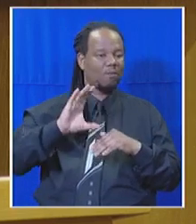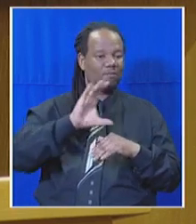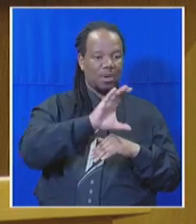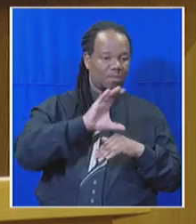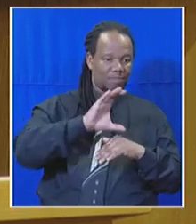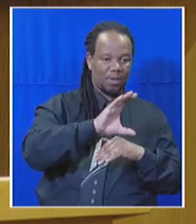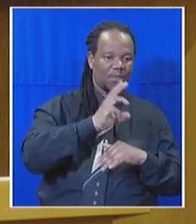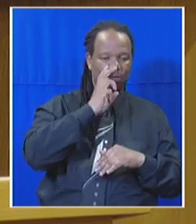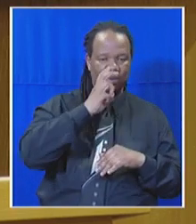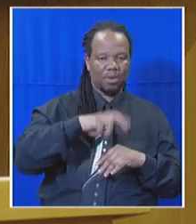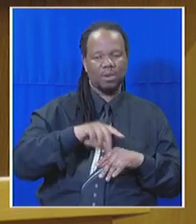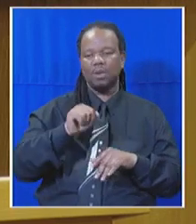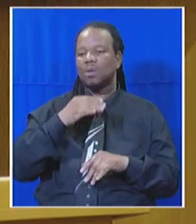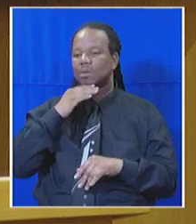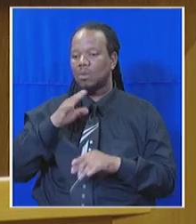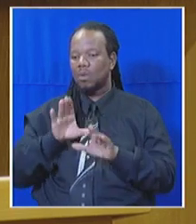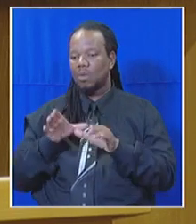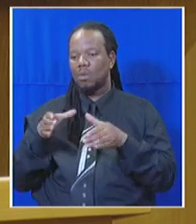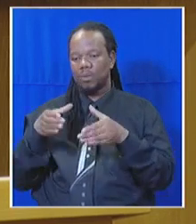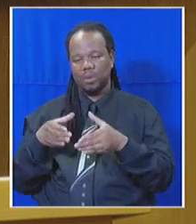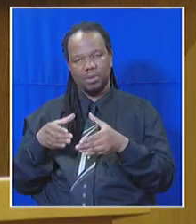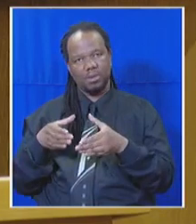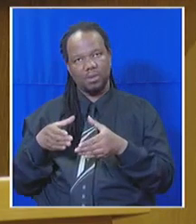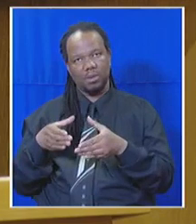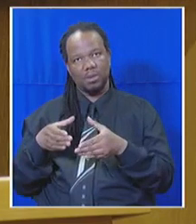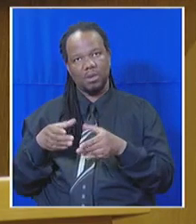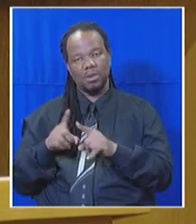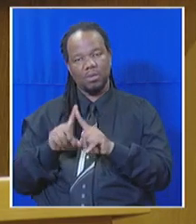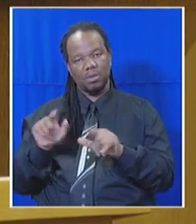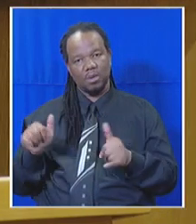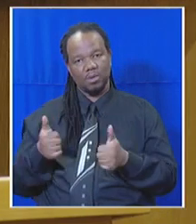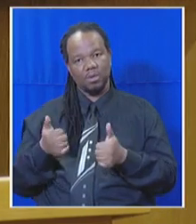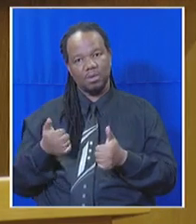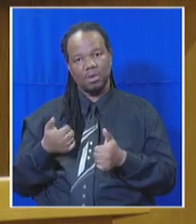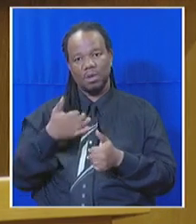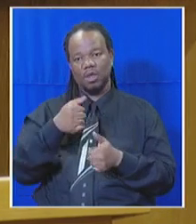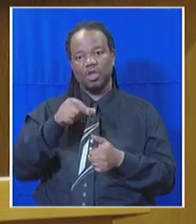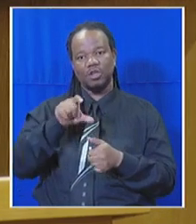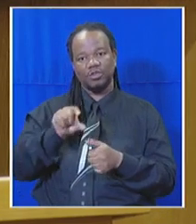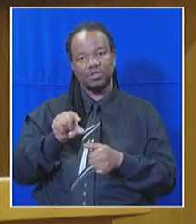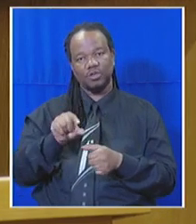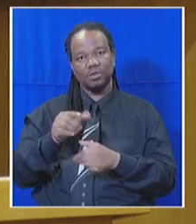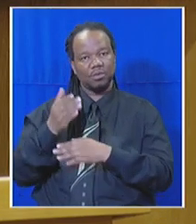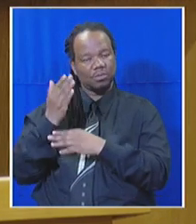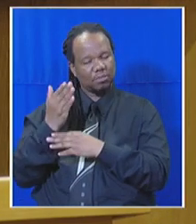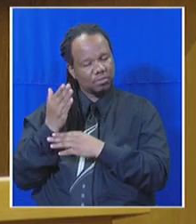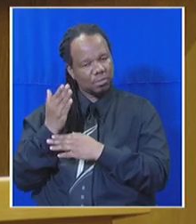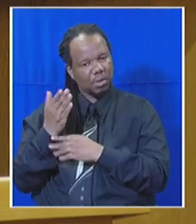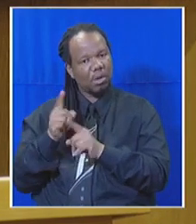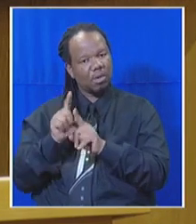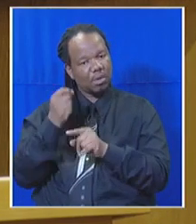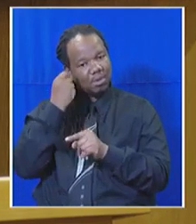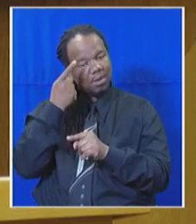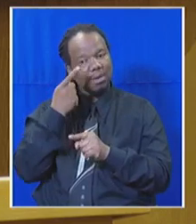fortunate to be able to engage with the Office of the Auditor General, whose very practical presentation helped enormously in understanding the various